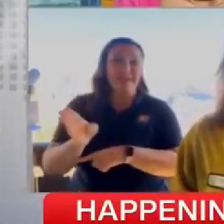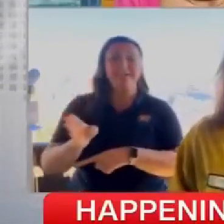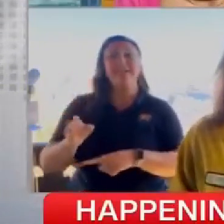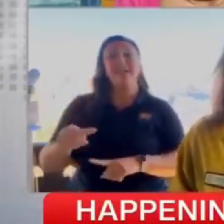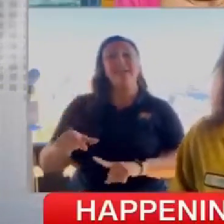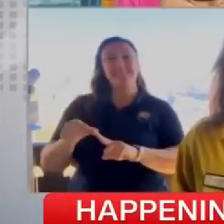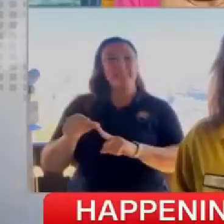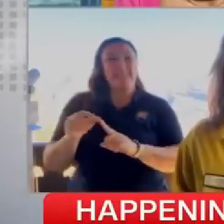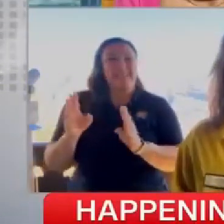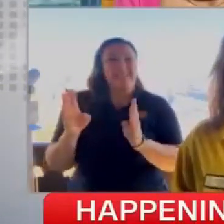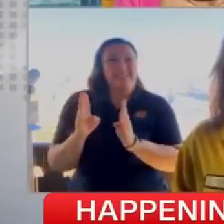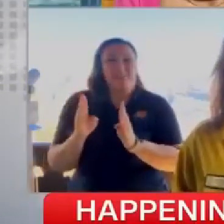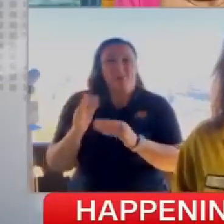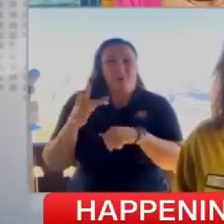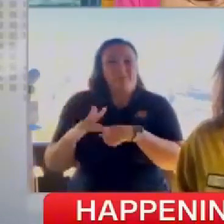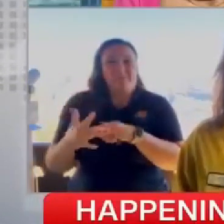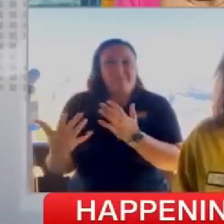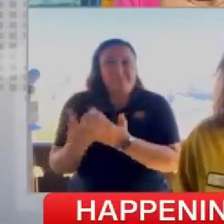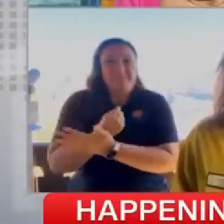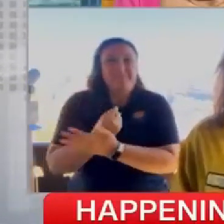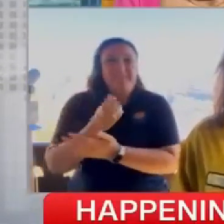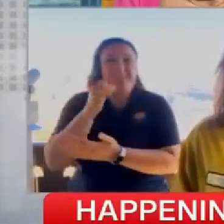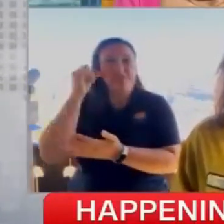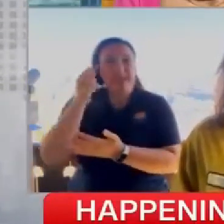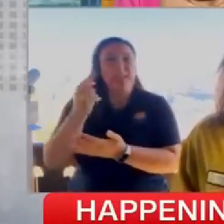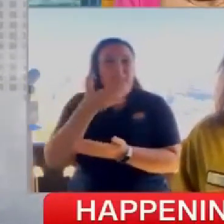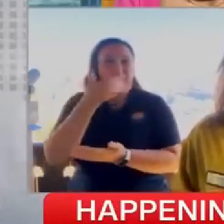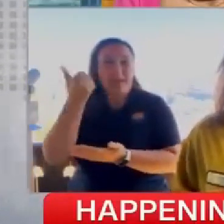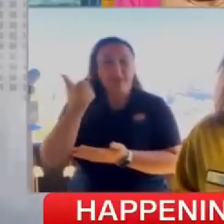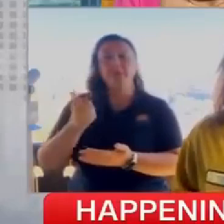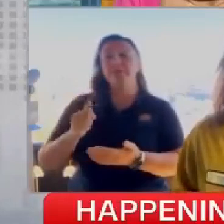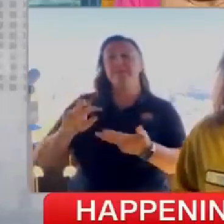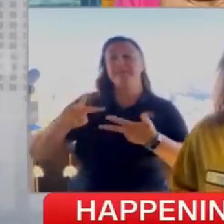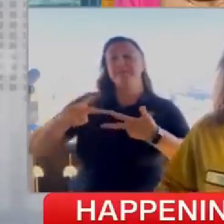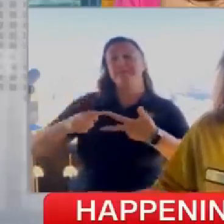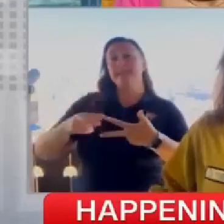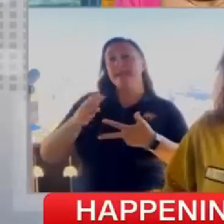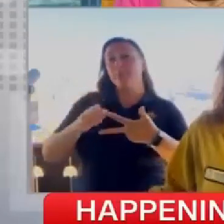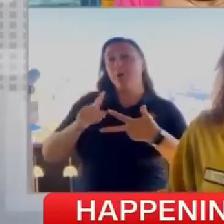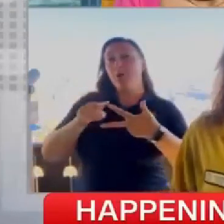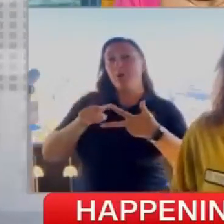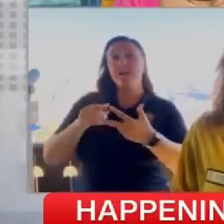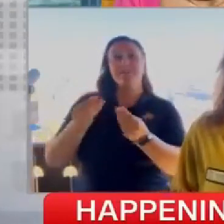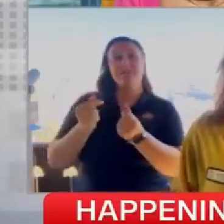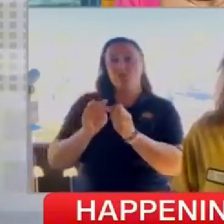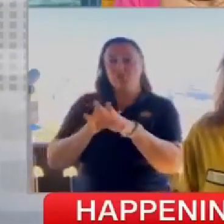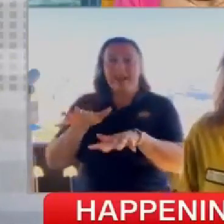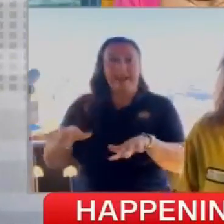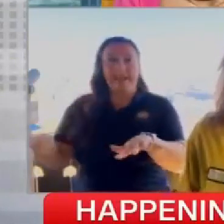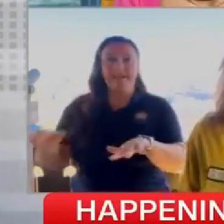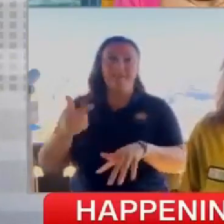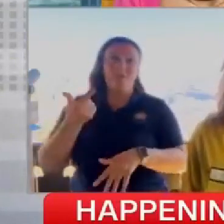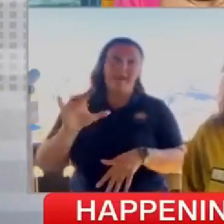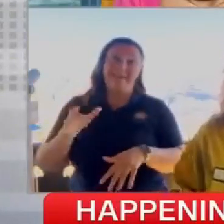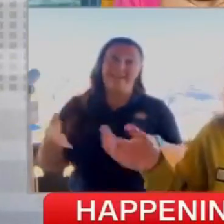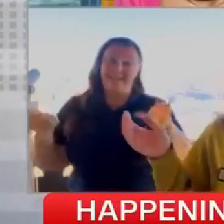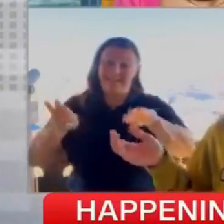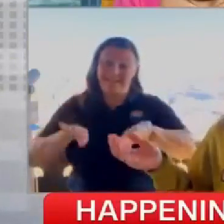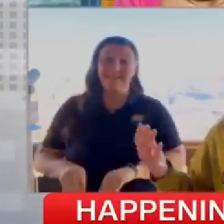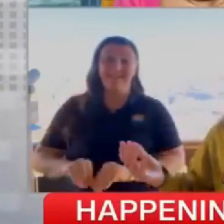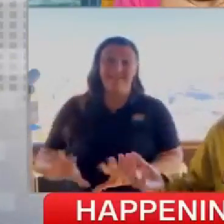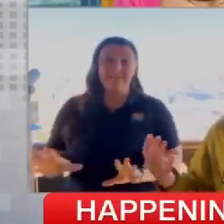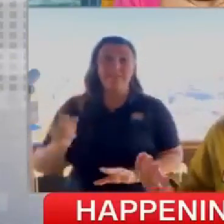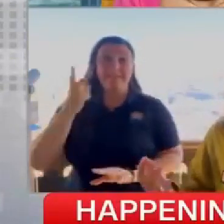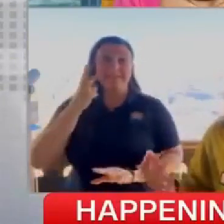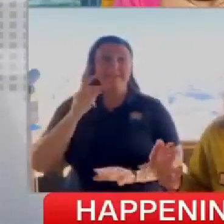that small window we had yesterday. The second piece is the terrain here at the Grand Canyon. So you can